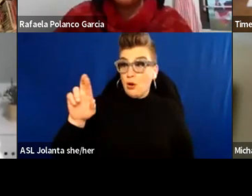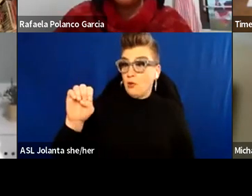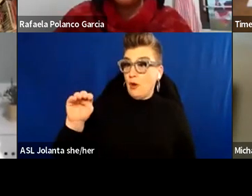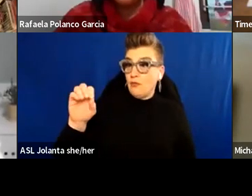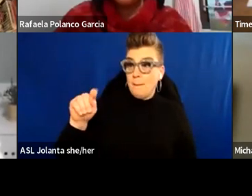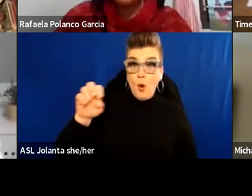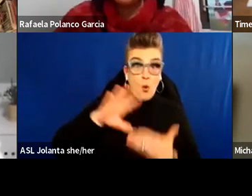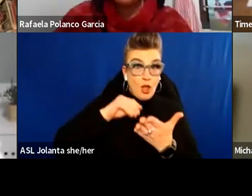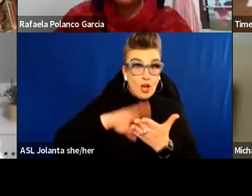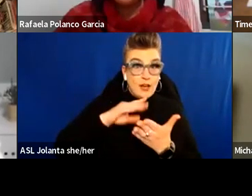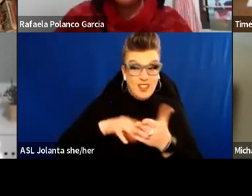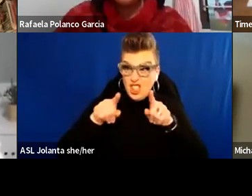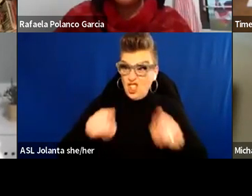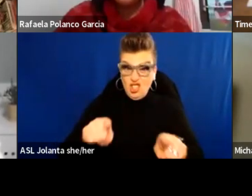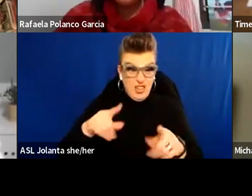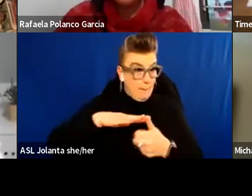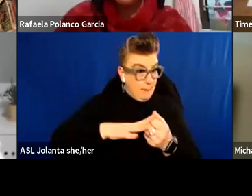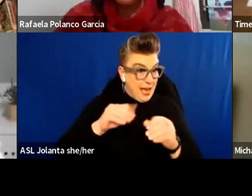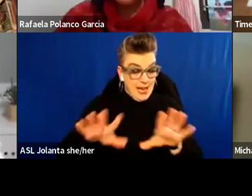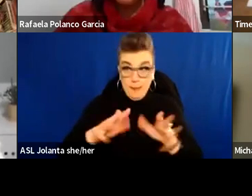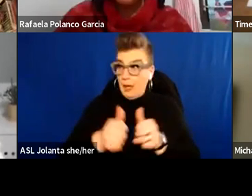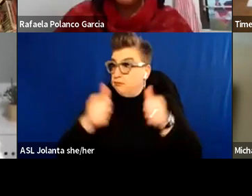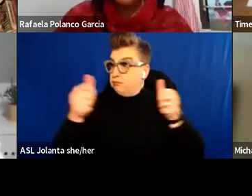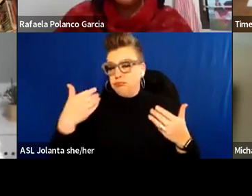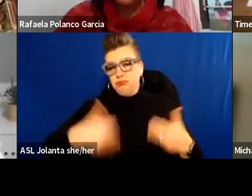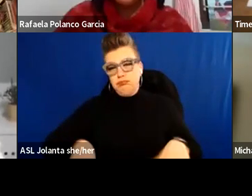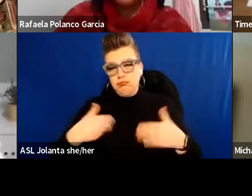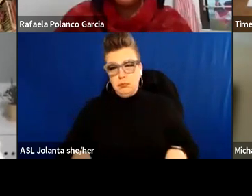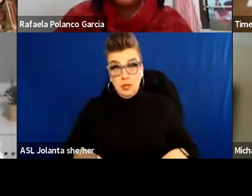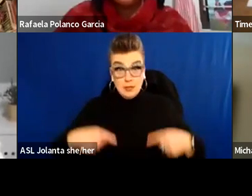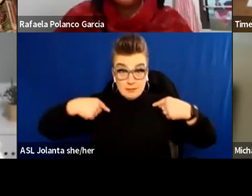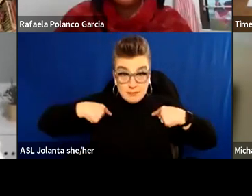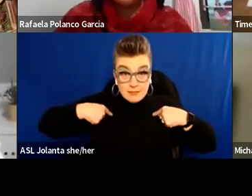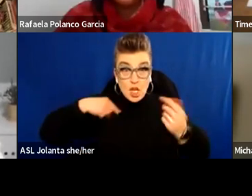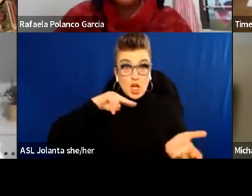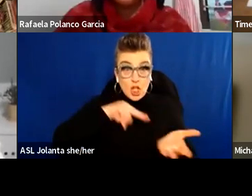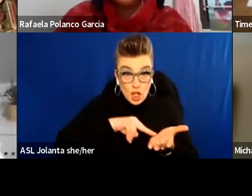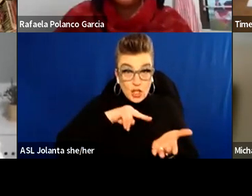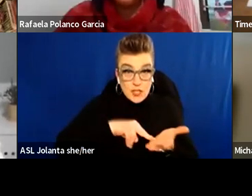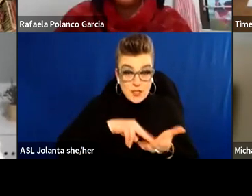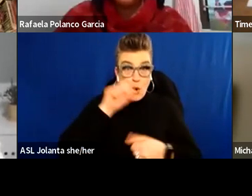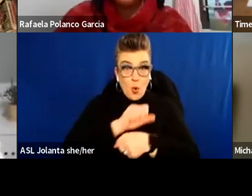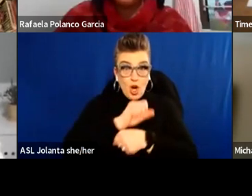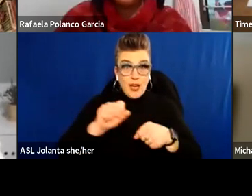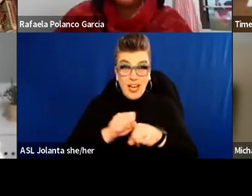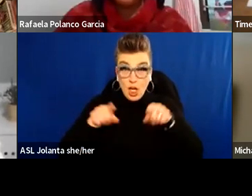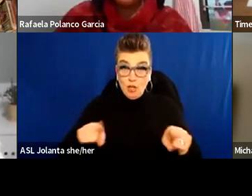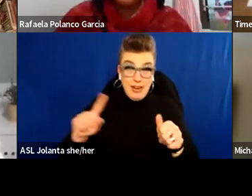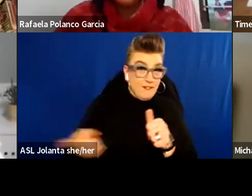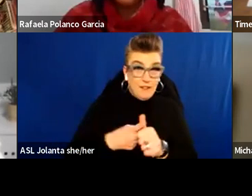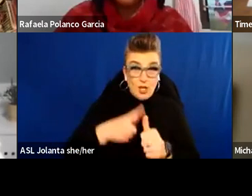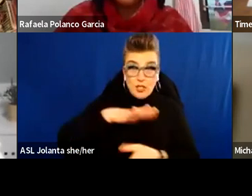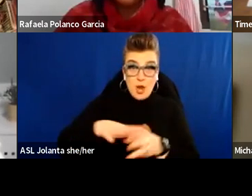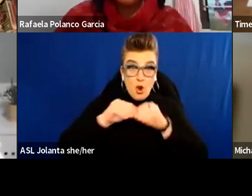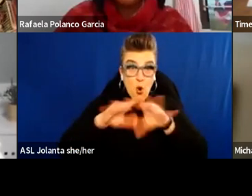began as a nurse working on the front line during the huge initial covet surge one thing i was